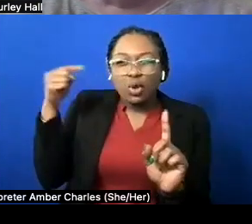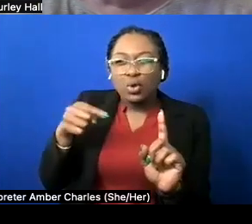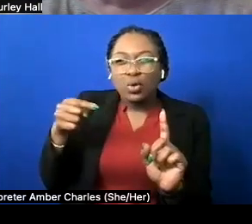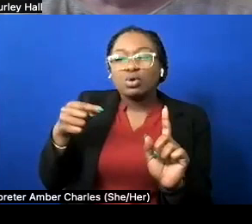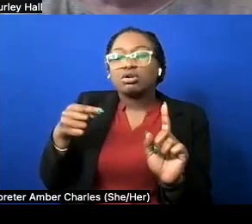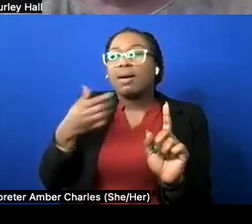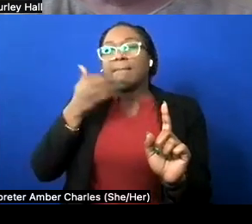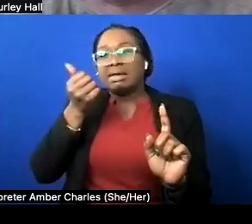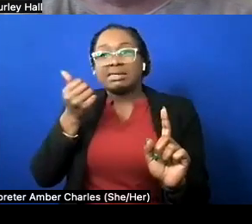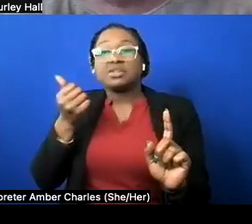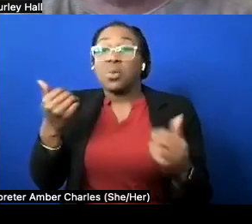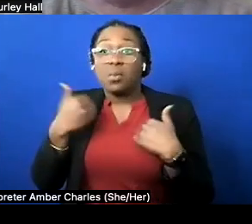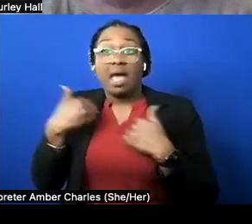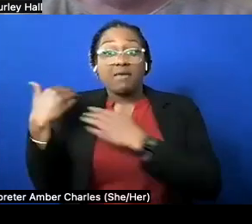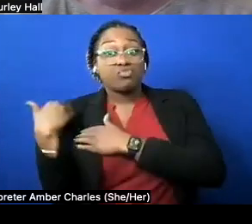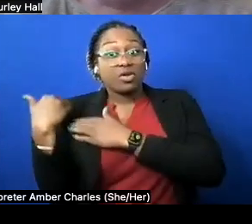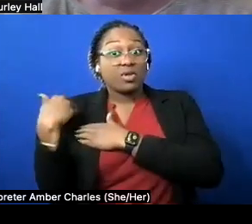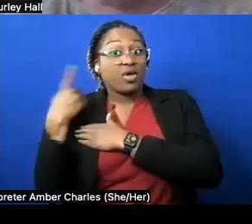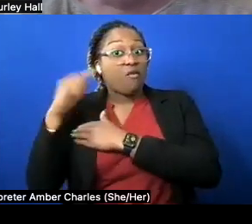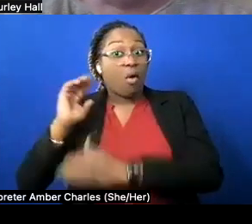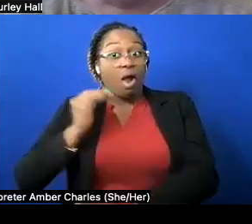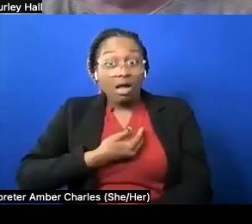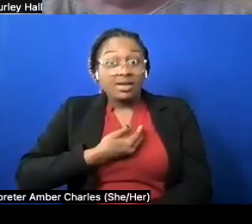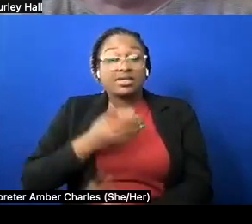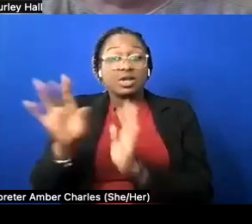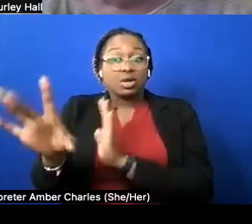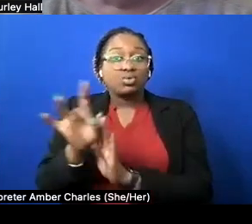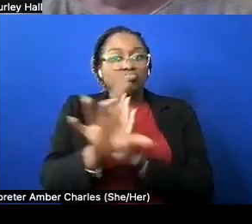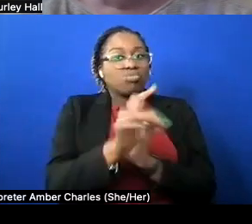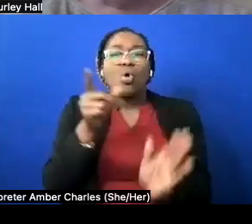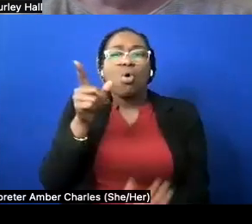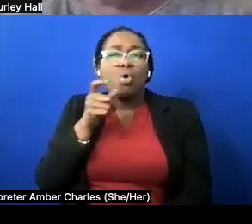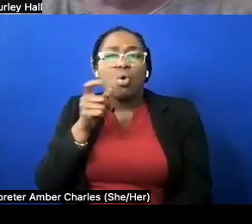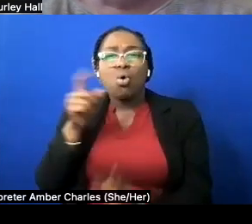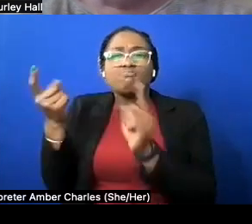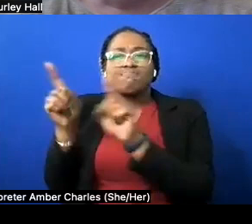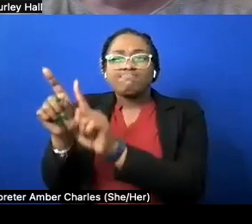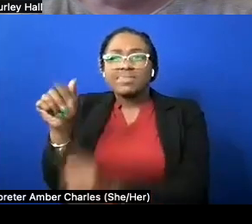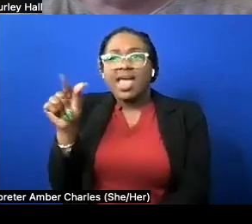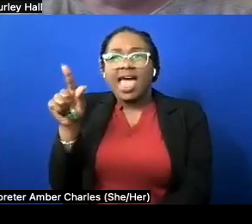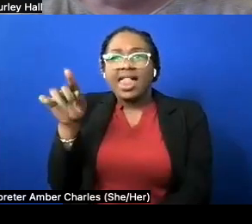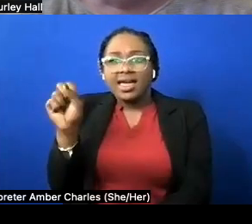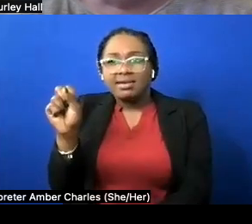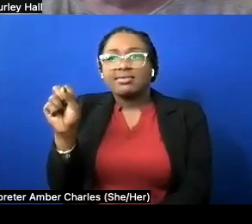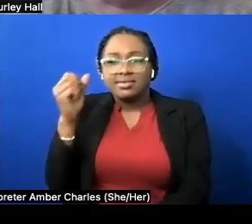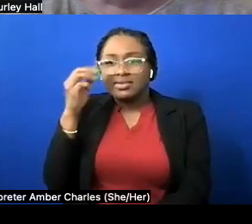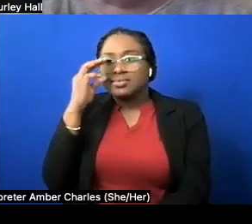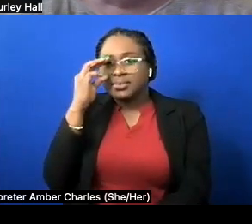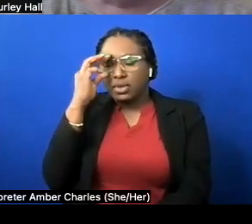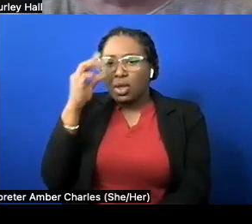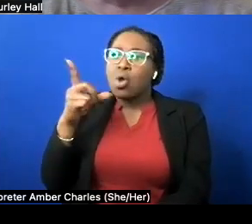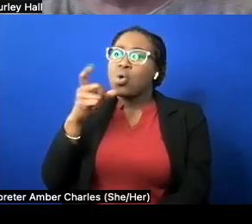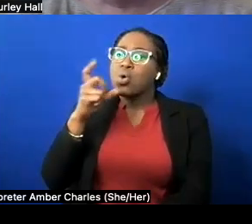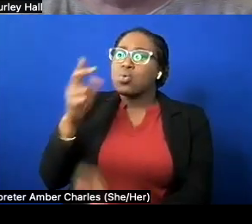to ourselves to choose who our allies are. We have to choose who we bestow that title